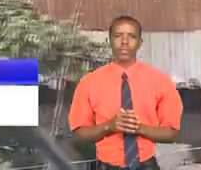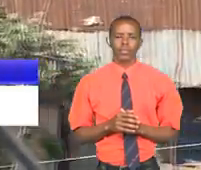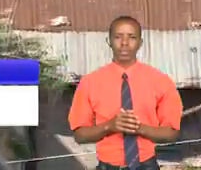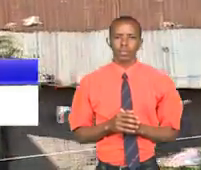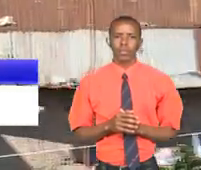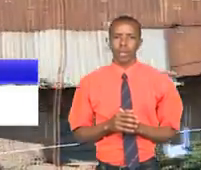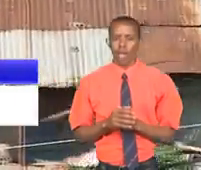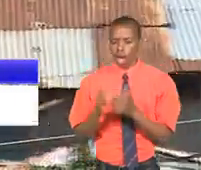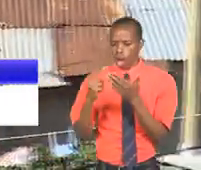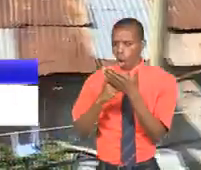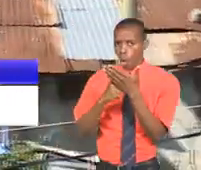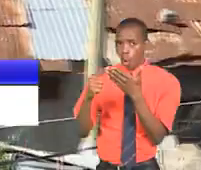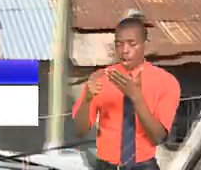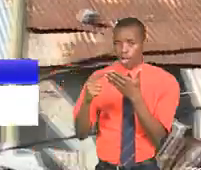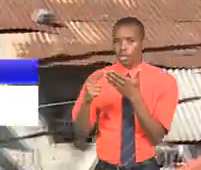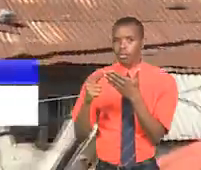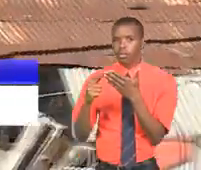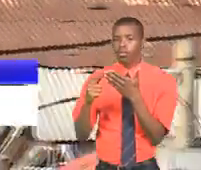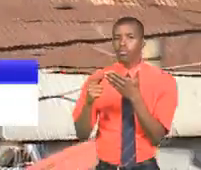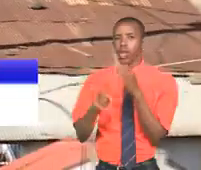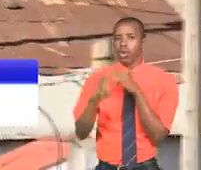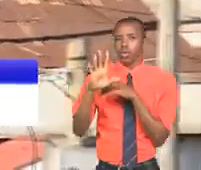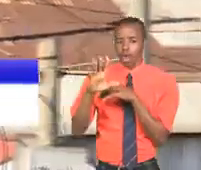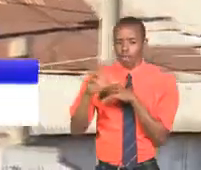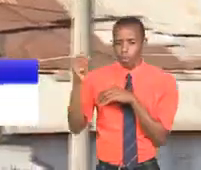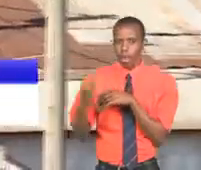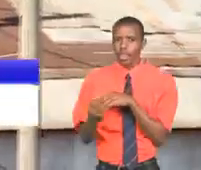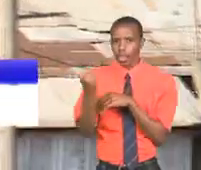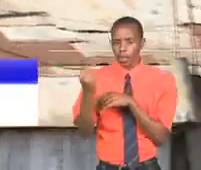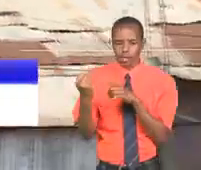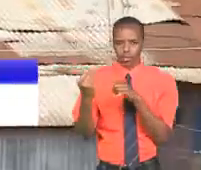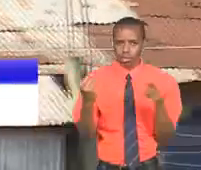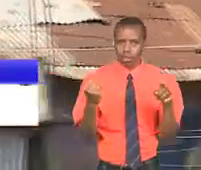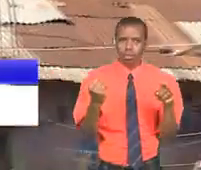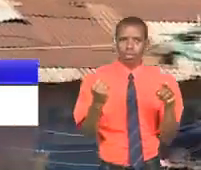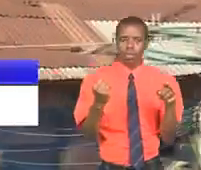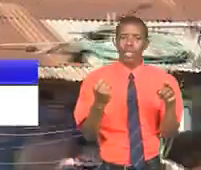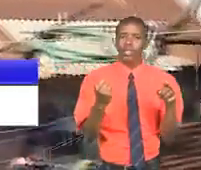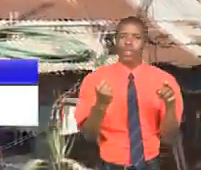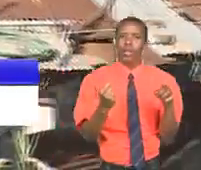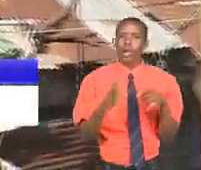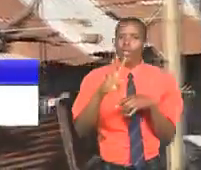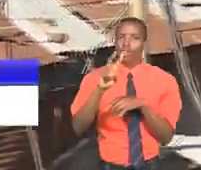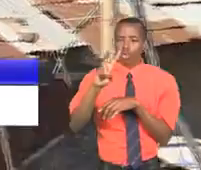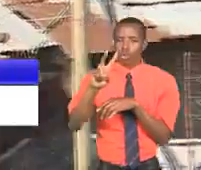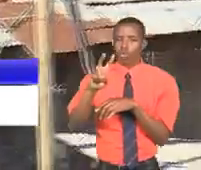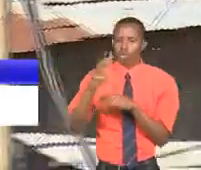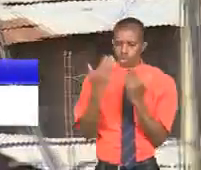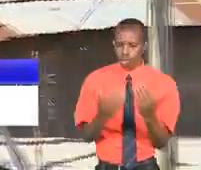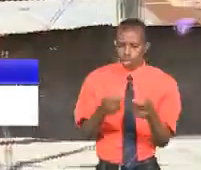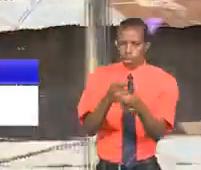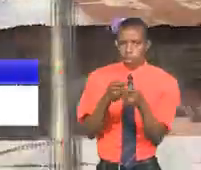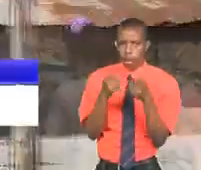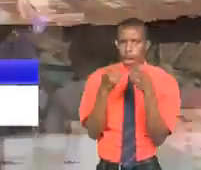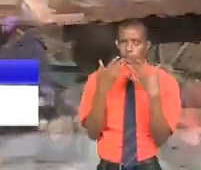In the week between May 25th and May 31st, Childline Kenya data shows that 52 children were abused.